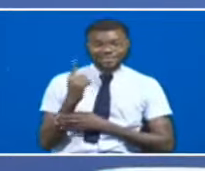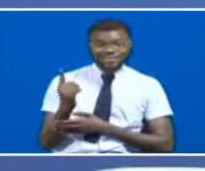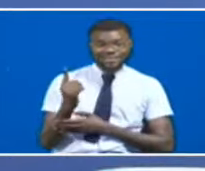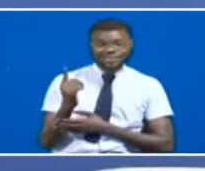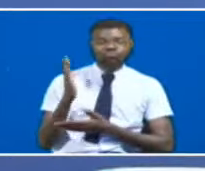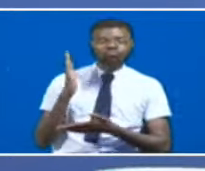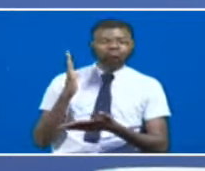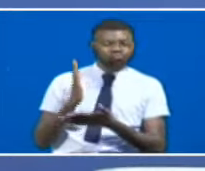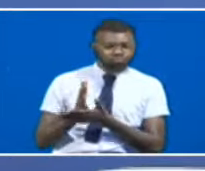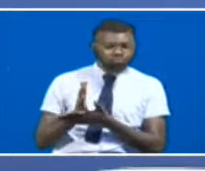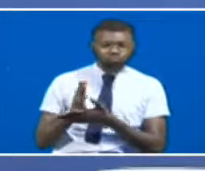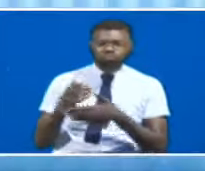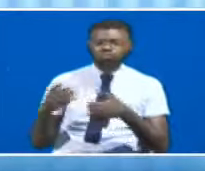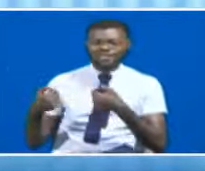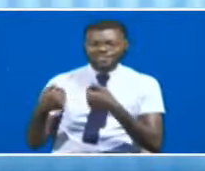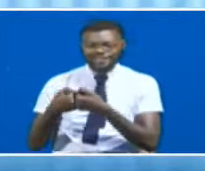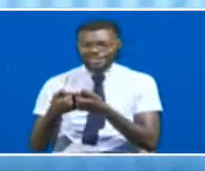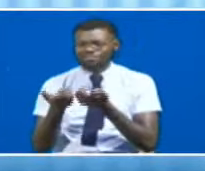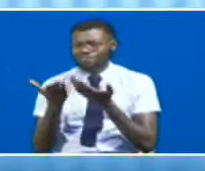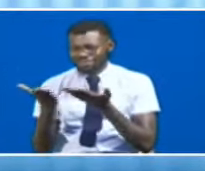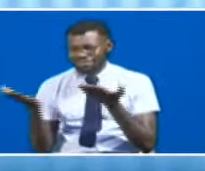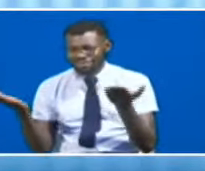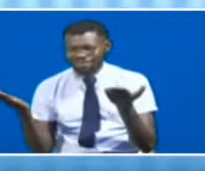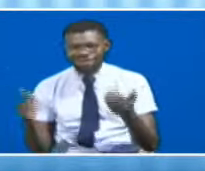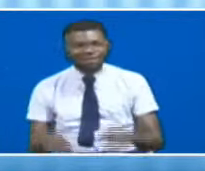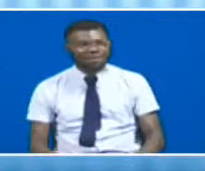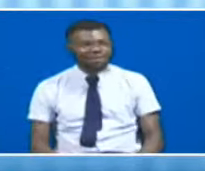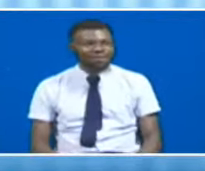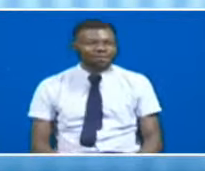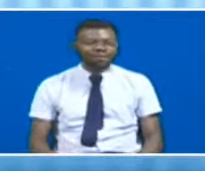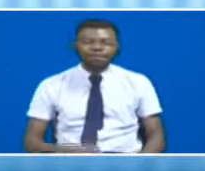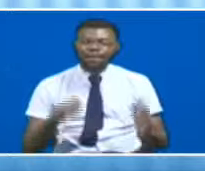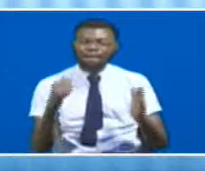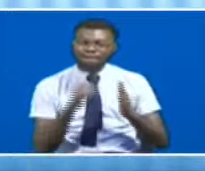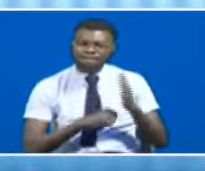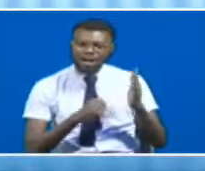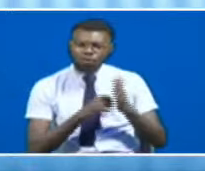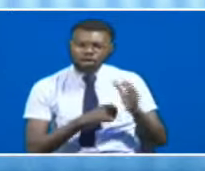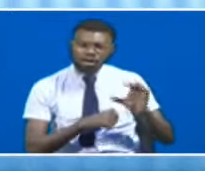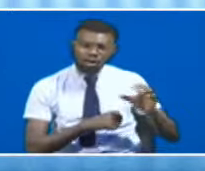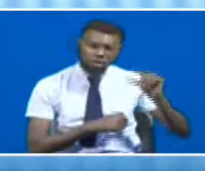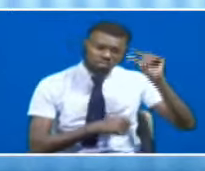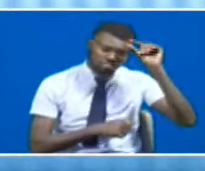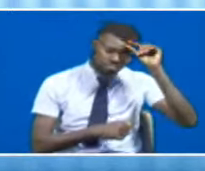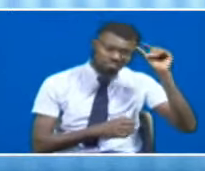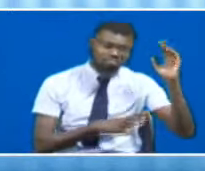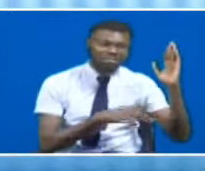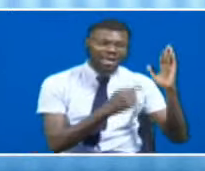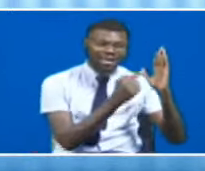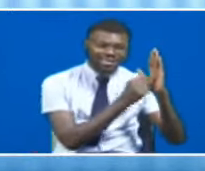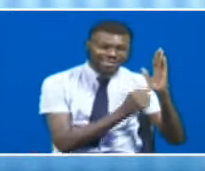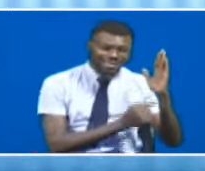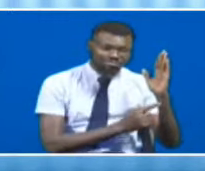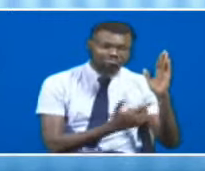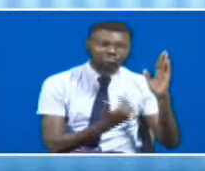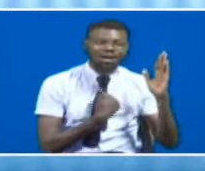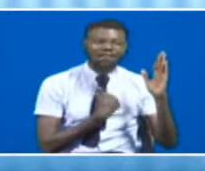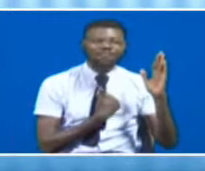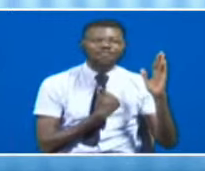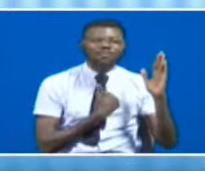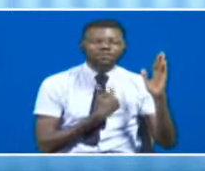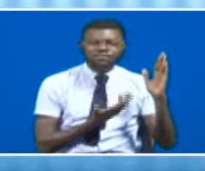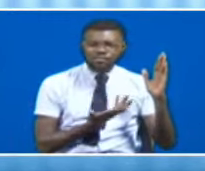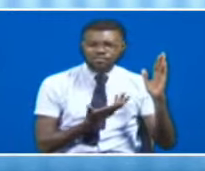that we see. Right now, the Makueni County government has issued a land lease title to a manufacturing investor